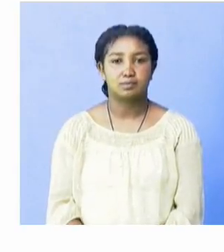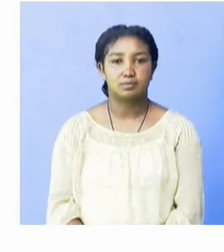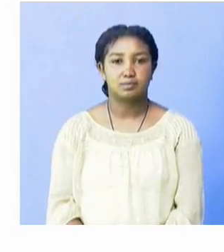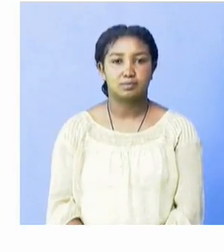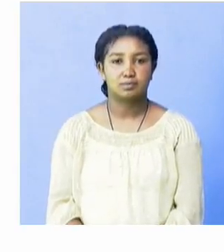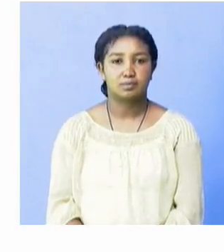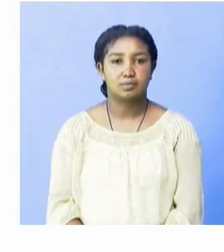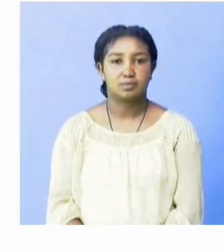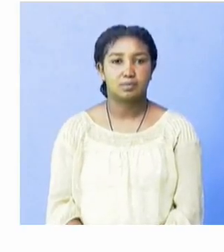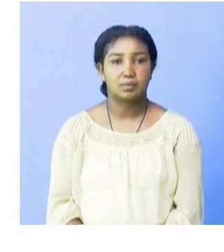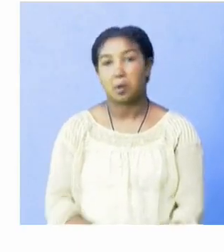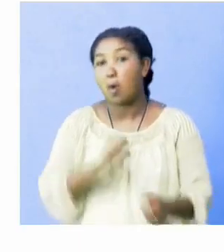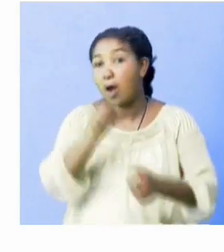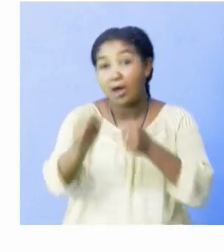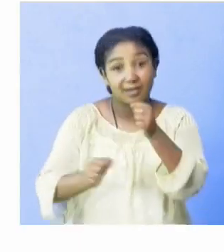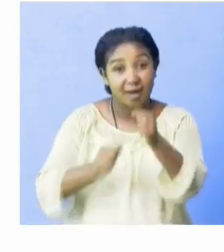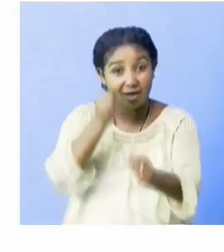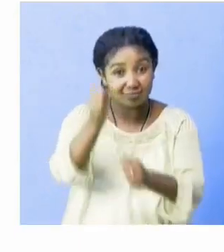maybe athletes,